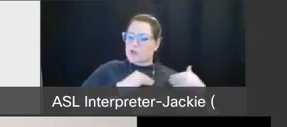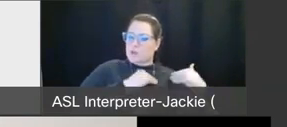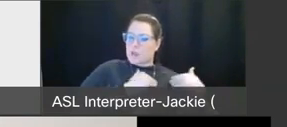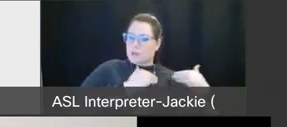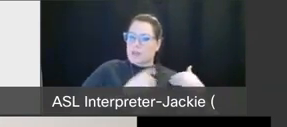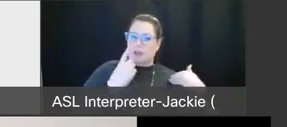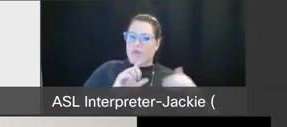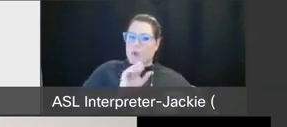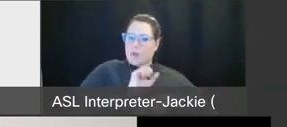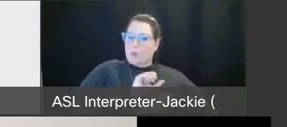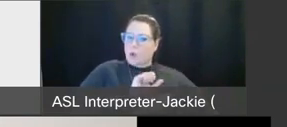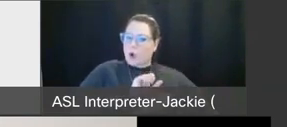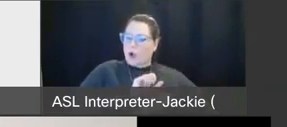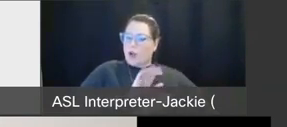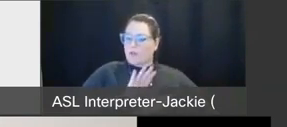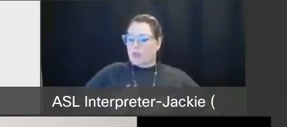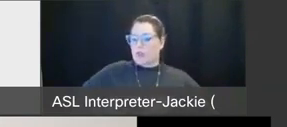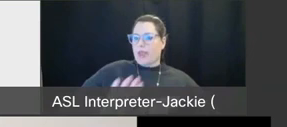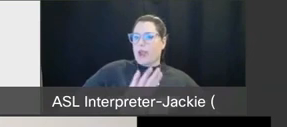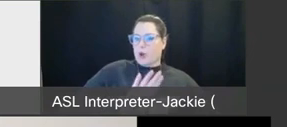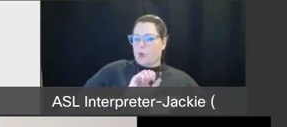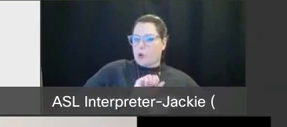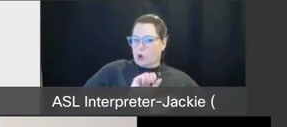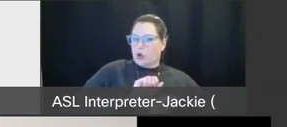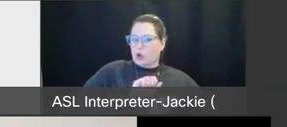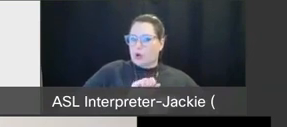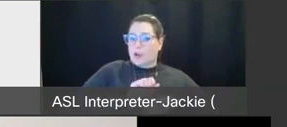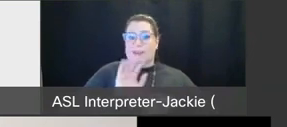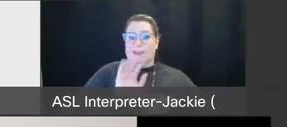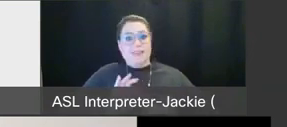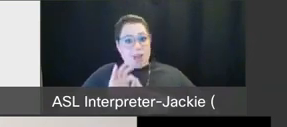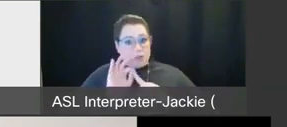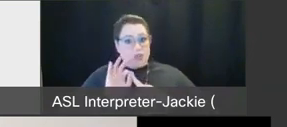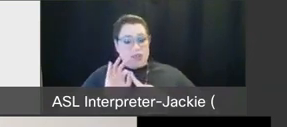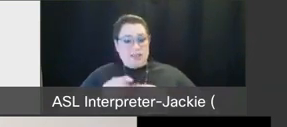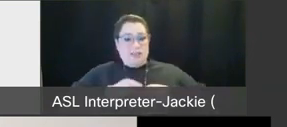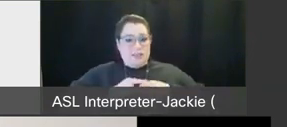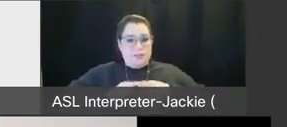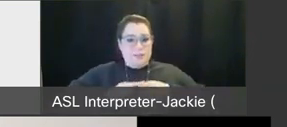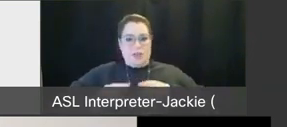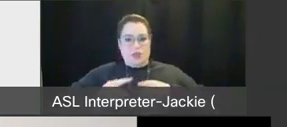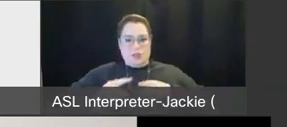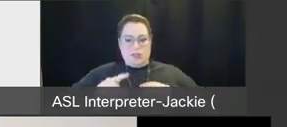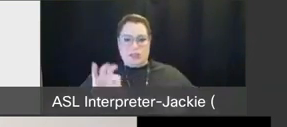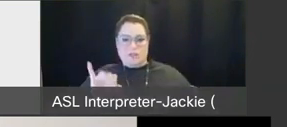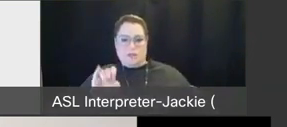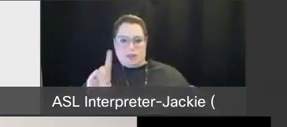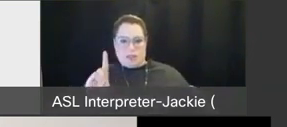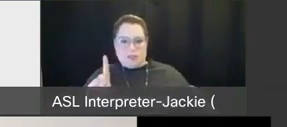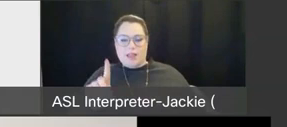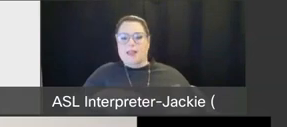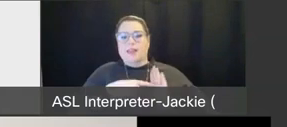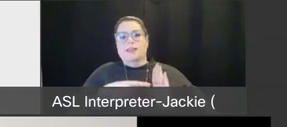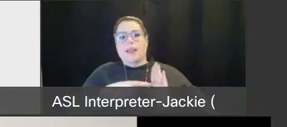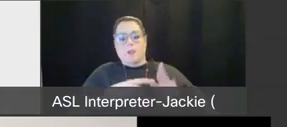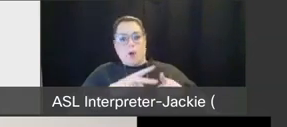The exception to that is going to be these specialty fields. Plumbers or gas fitters, they need to